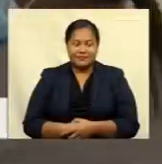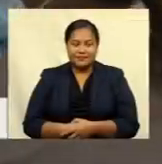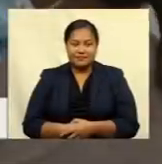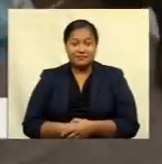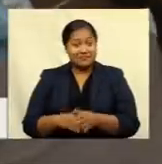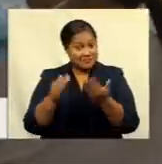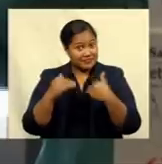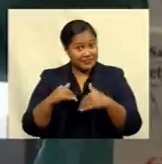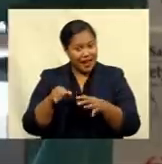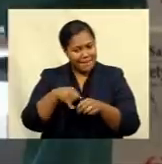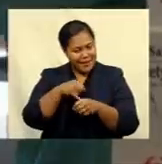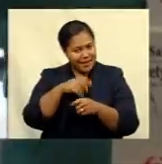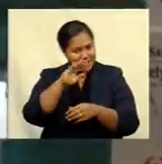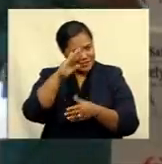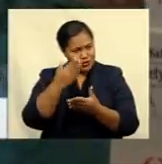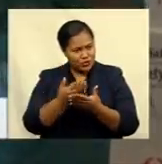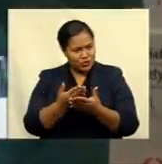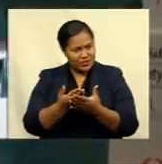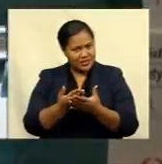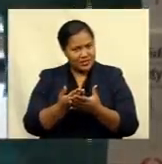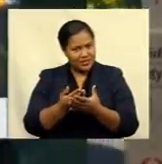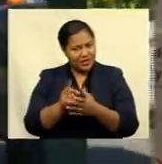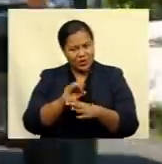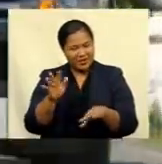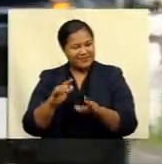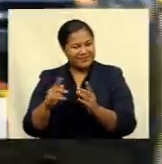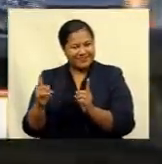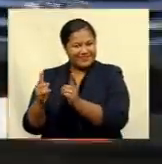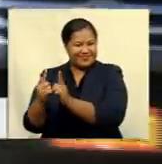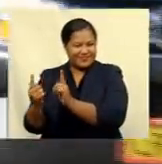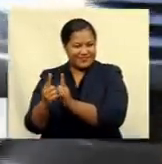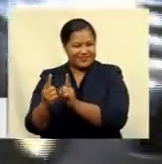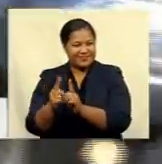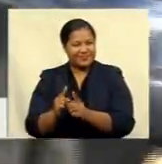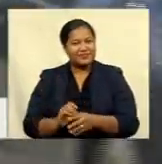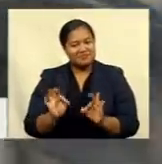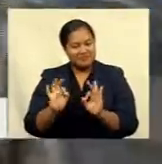Up ahead, medical students not in direct contact.